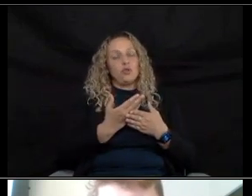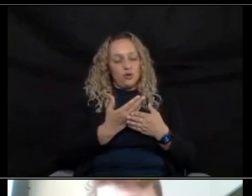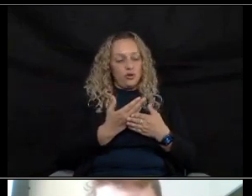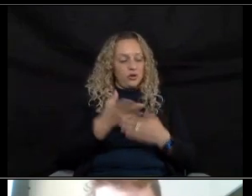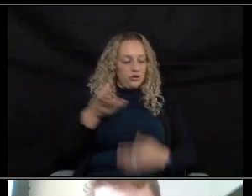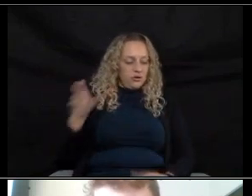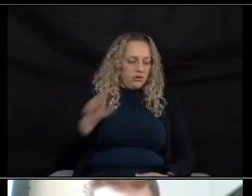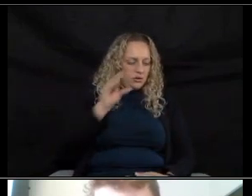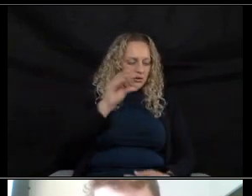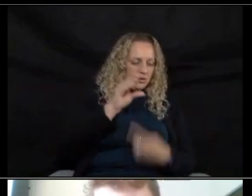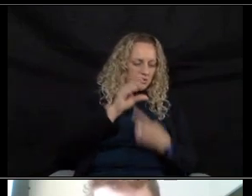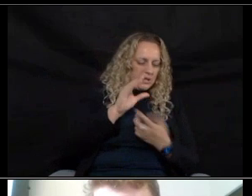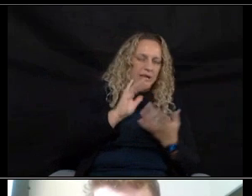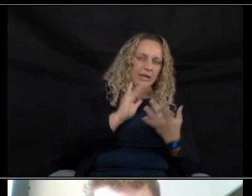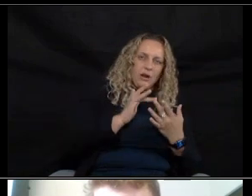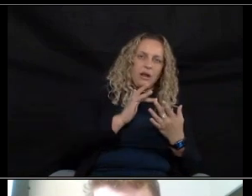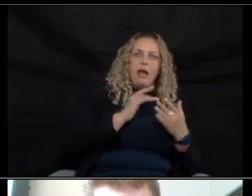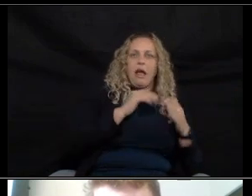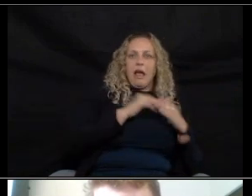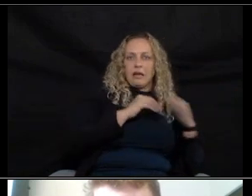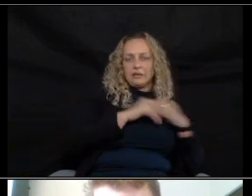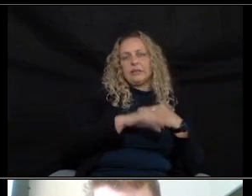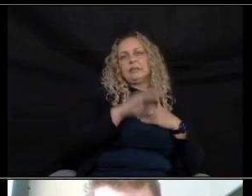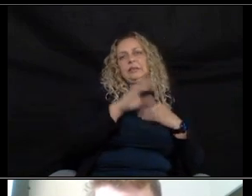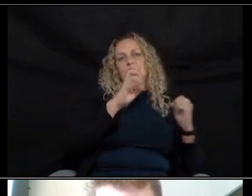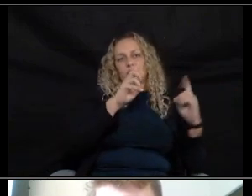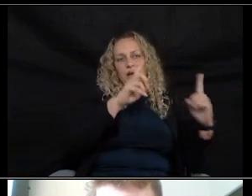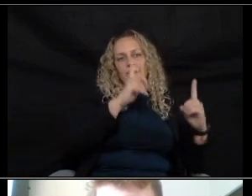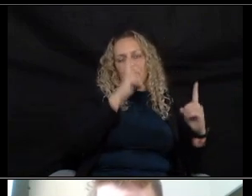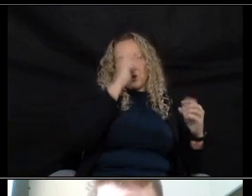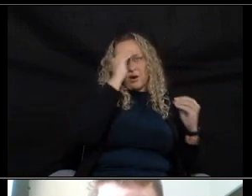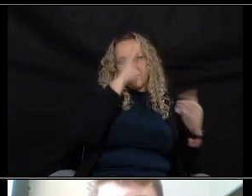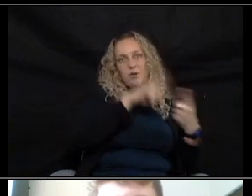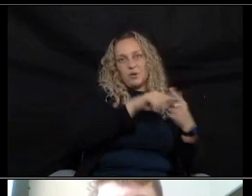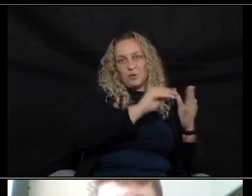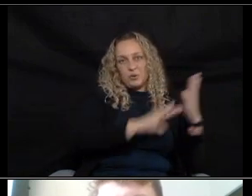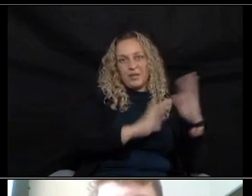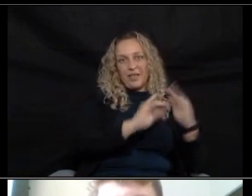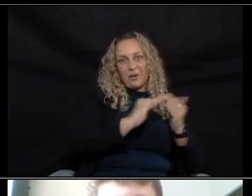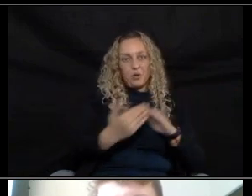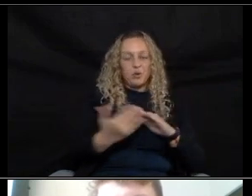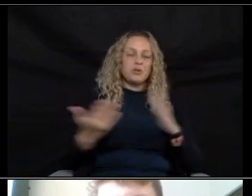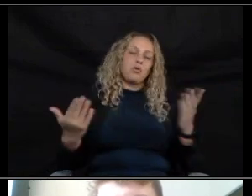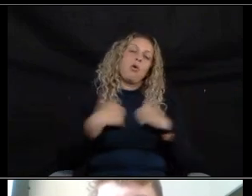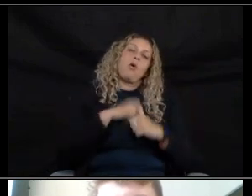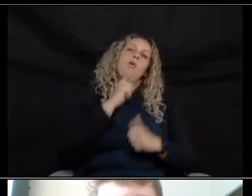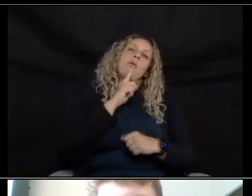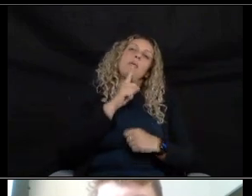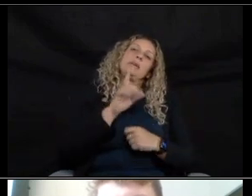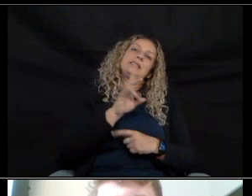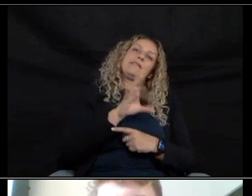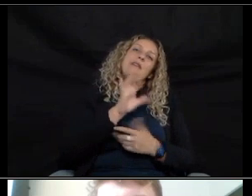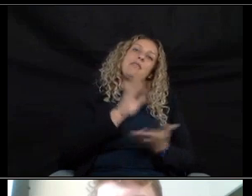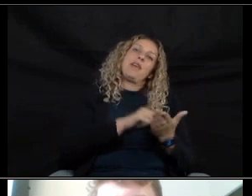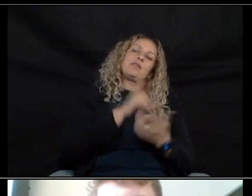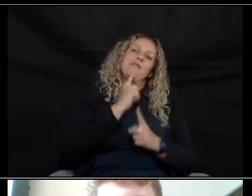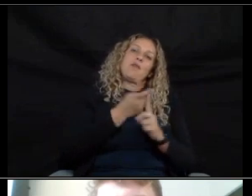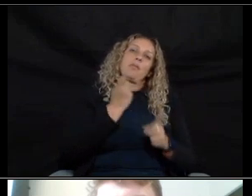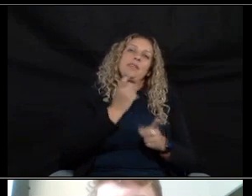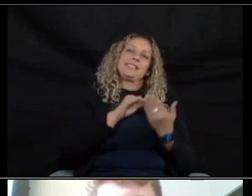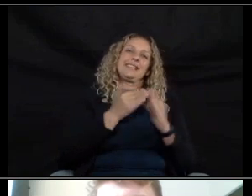of internet access and education to be able to get information to our students in our community. So it would be $75,000 from the